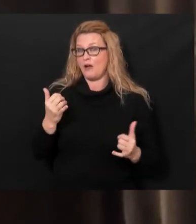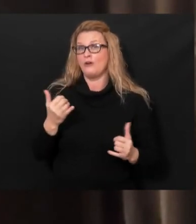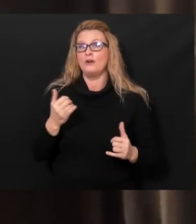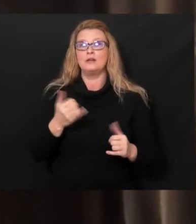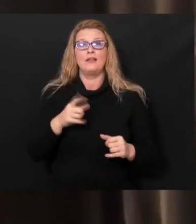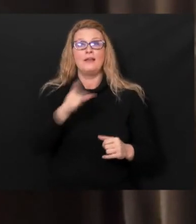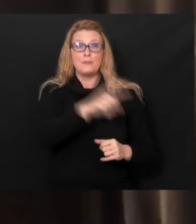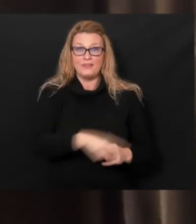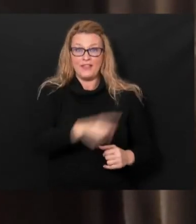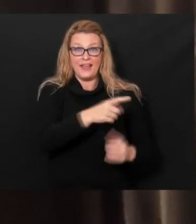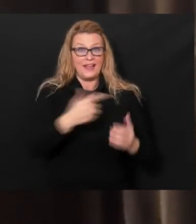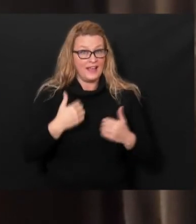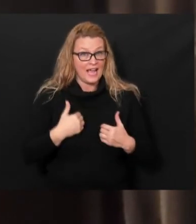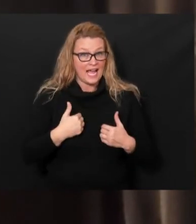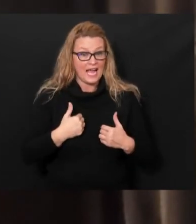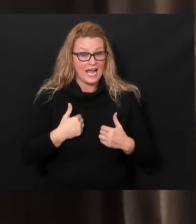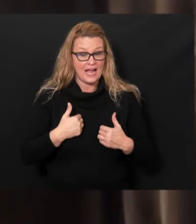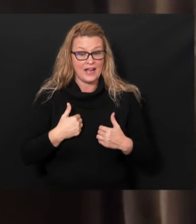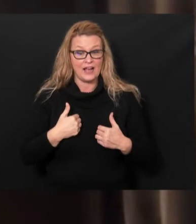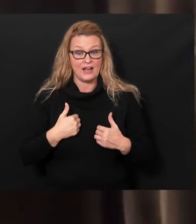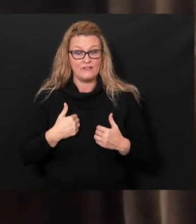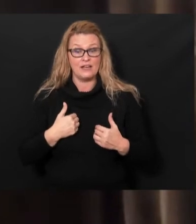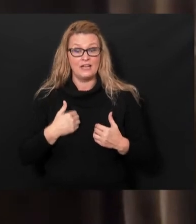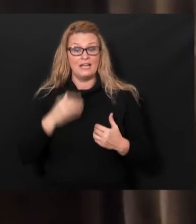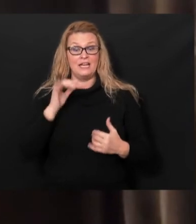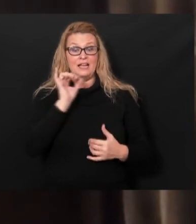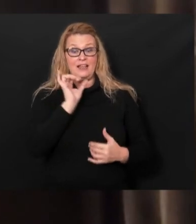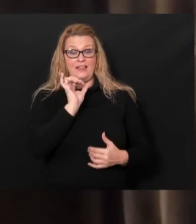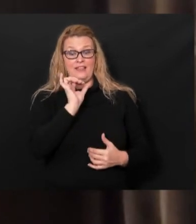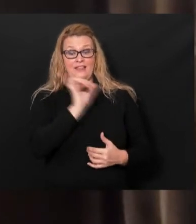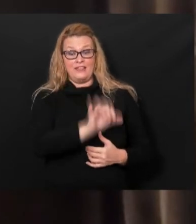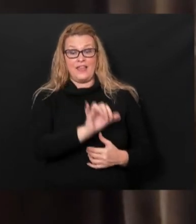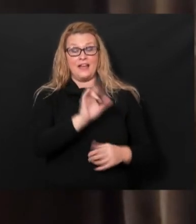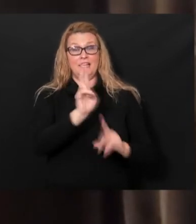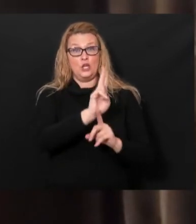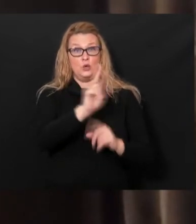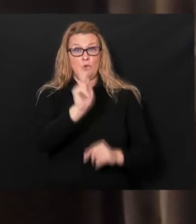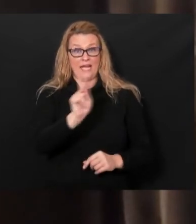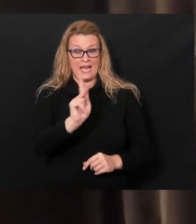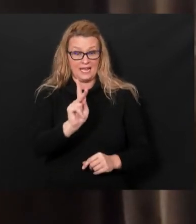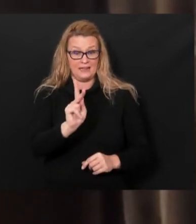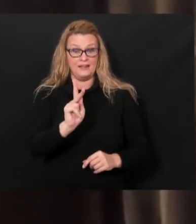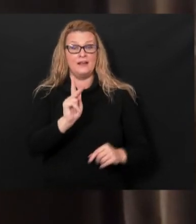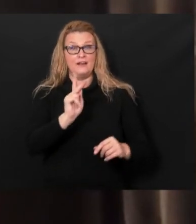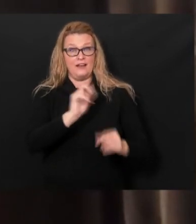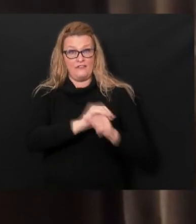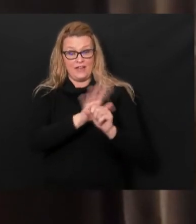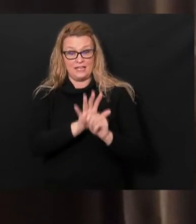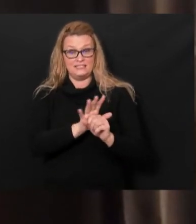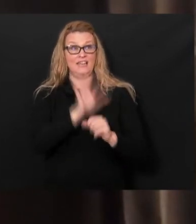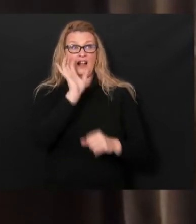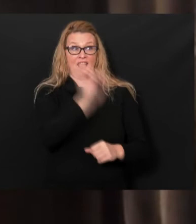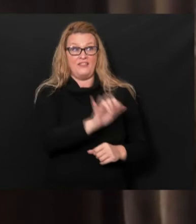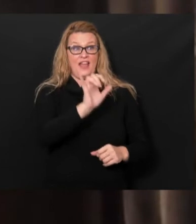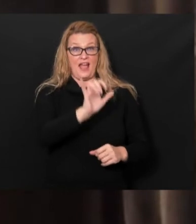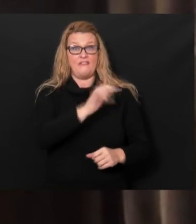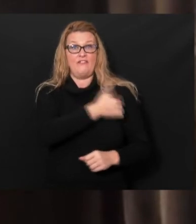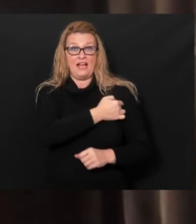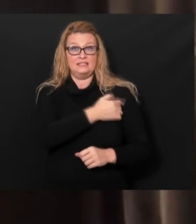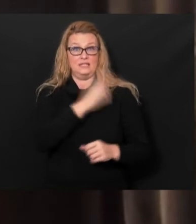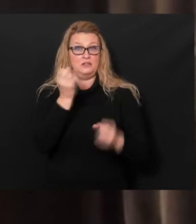have the predominant form of the virus there being the United Kingdom variant, and the vaccine is working very well. And as I